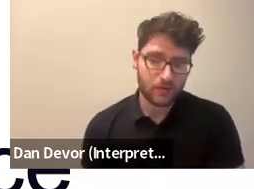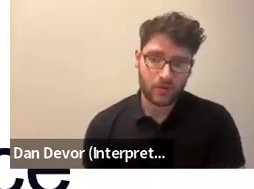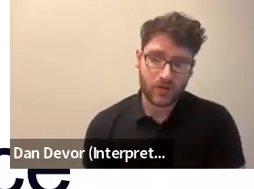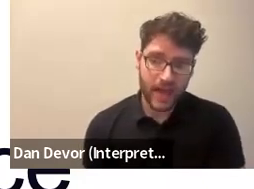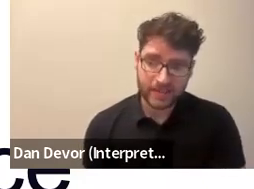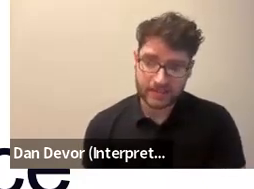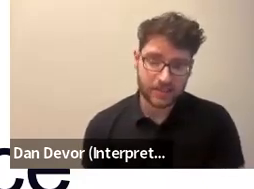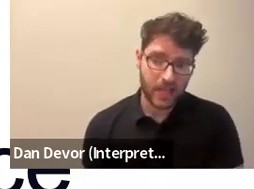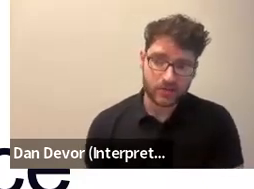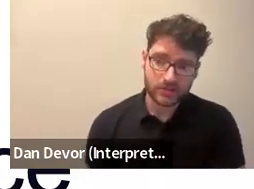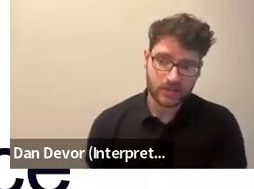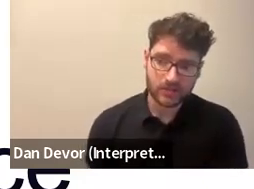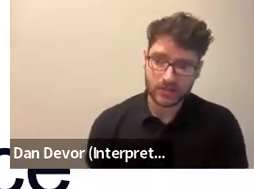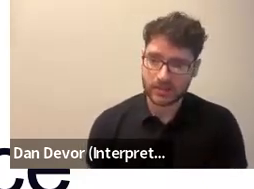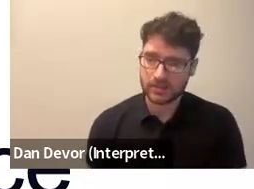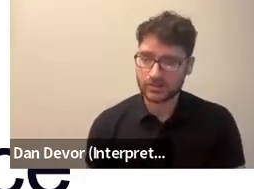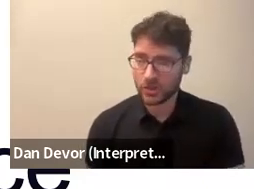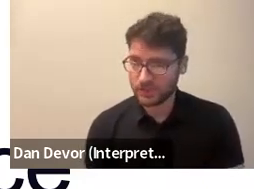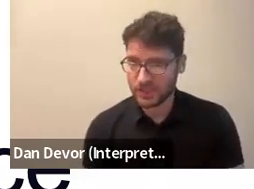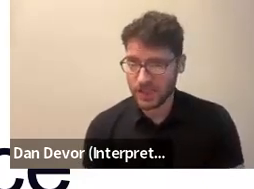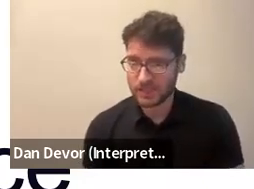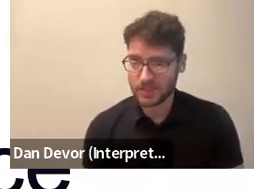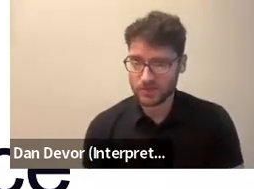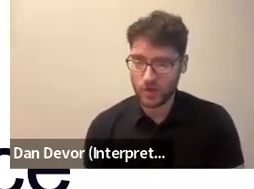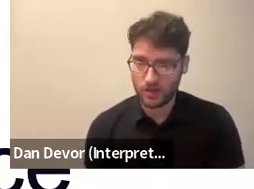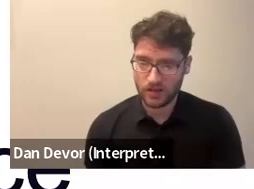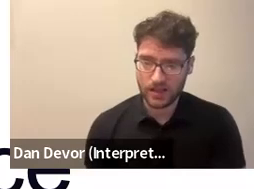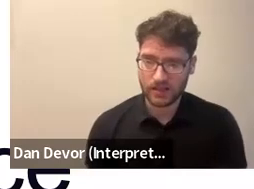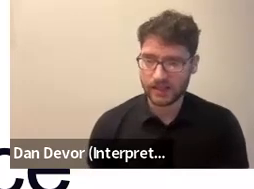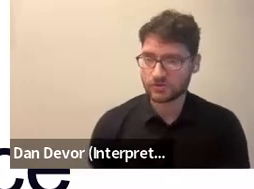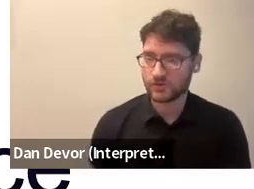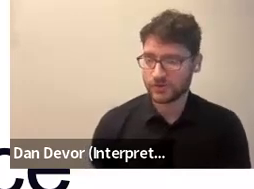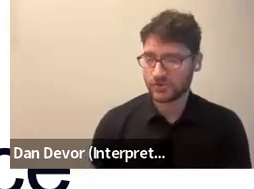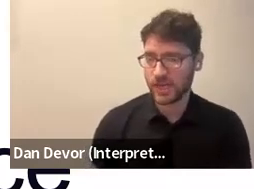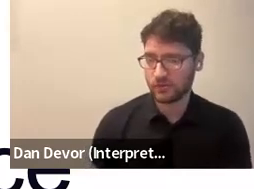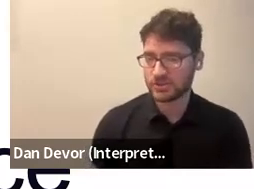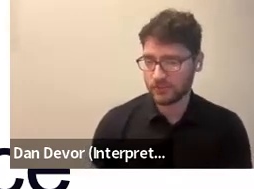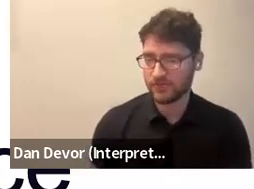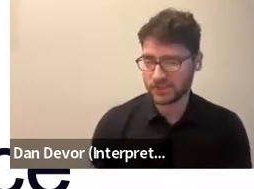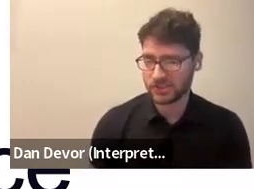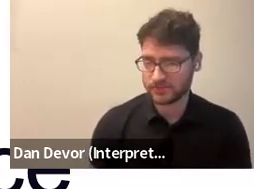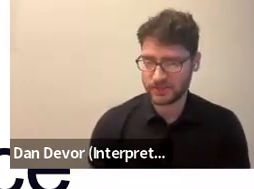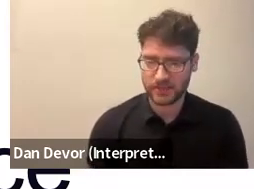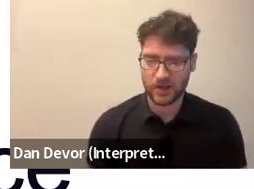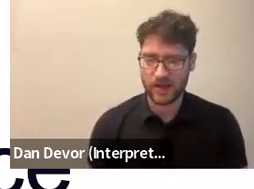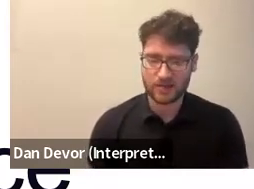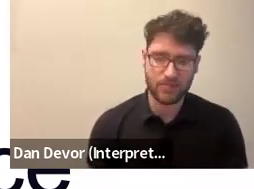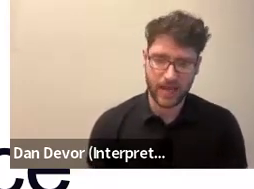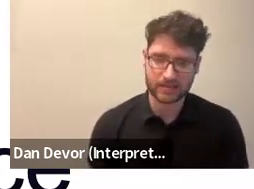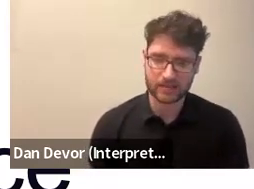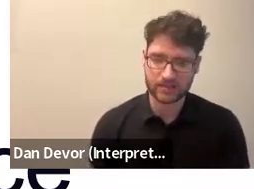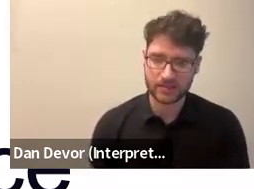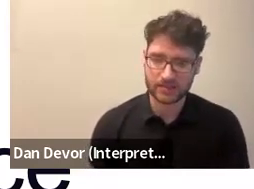Deaf people with access to language sharply declined as well. And that's referred to language deprivation and how